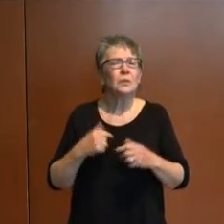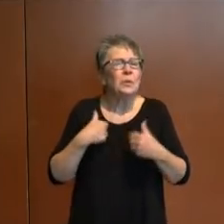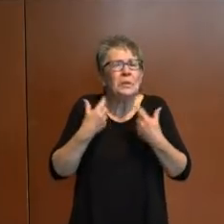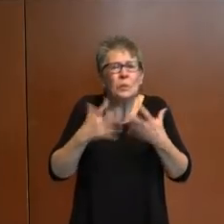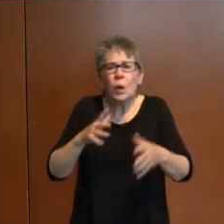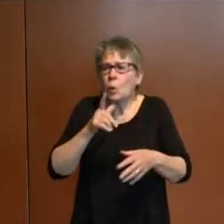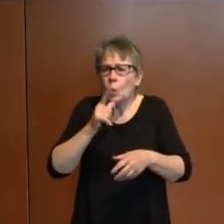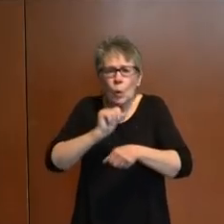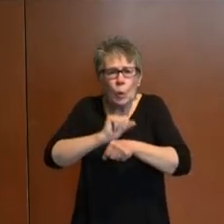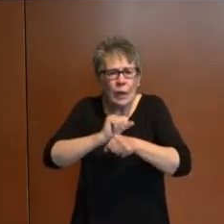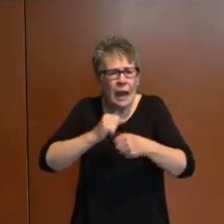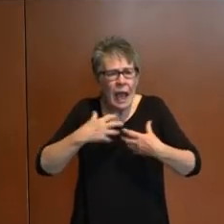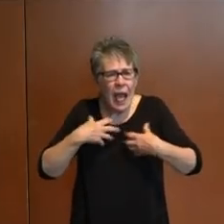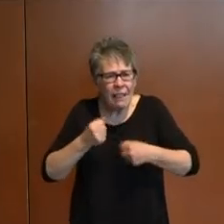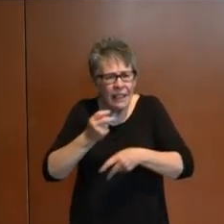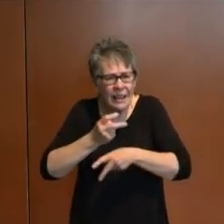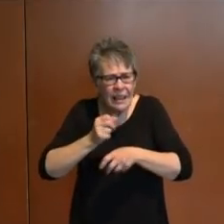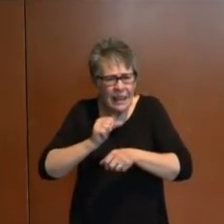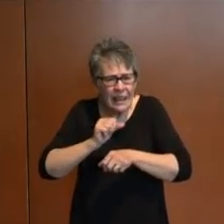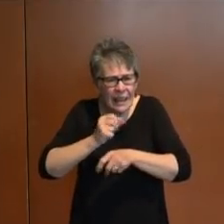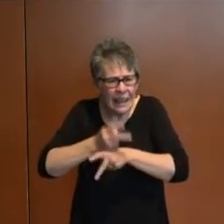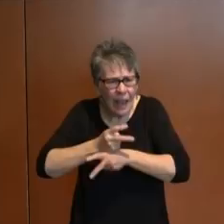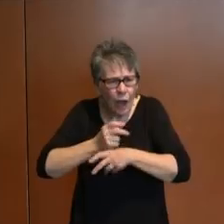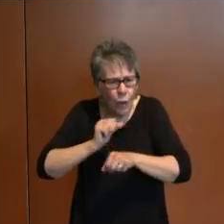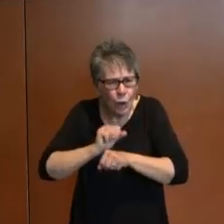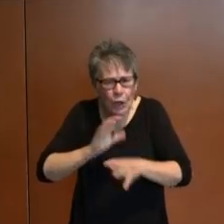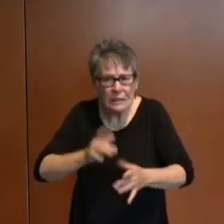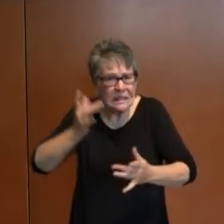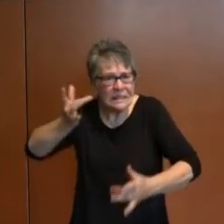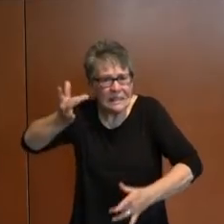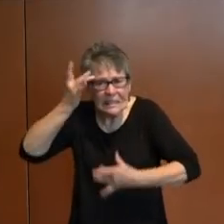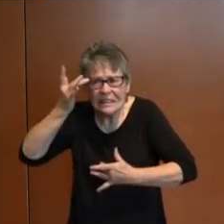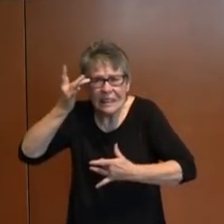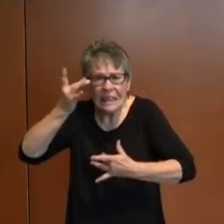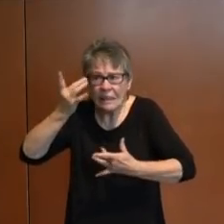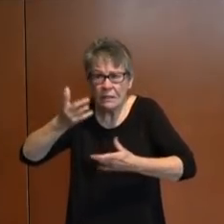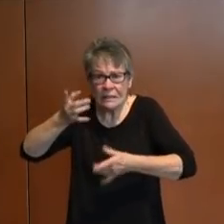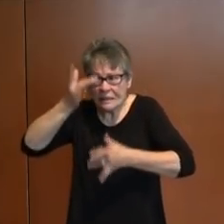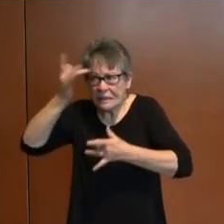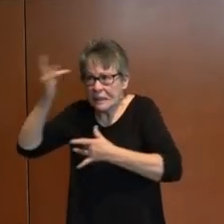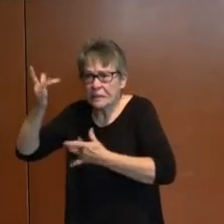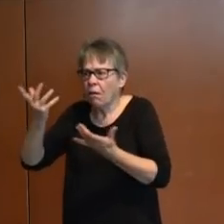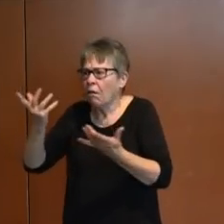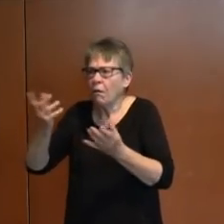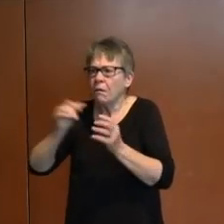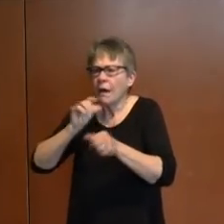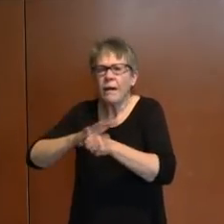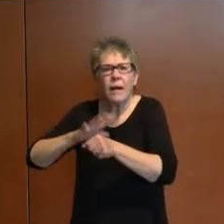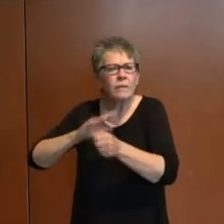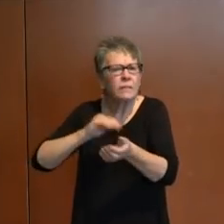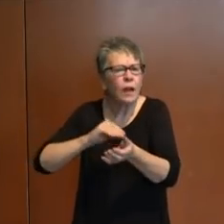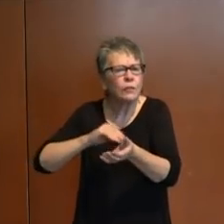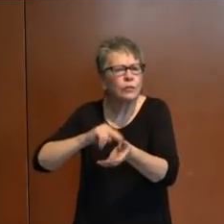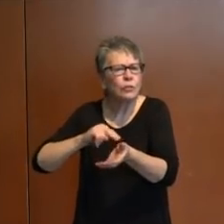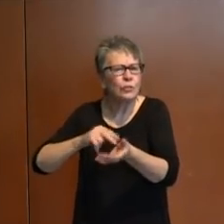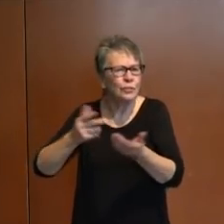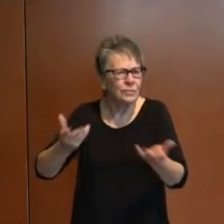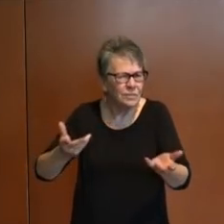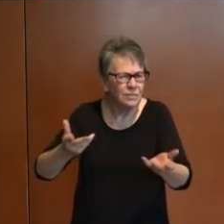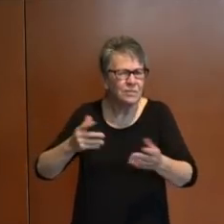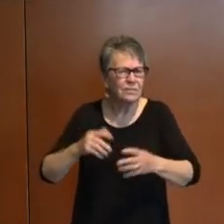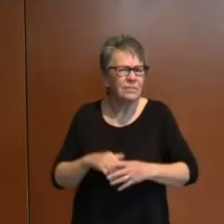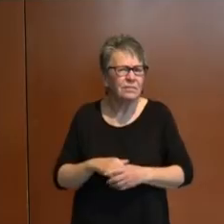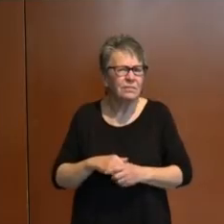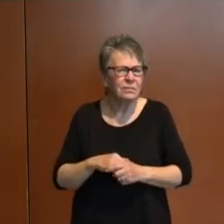to. If we don't do this, that red curve, we will live, sadly, we'll live that